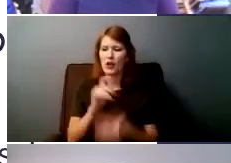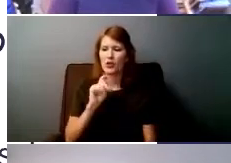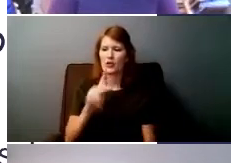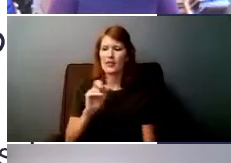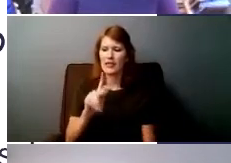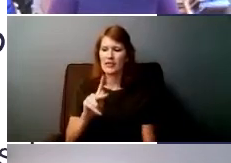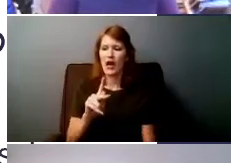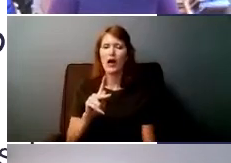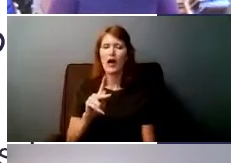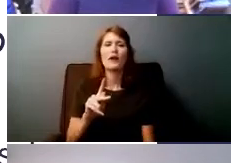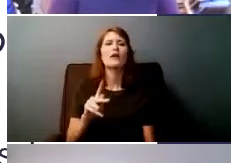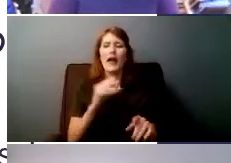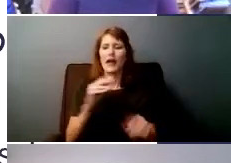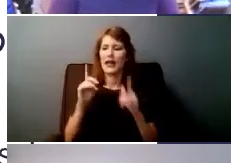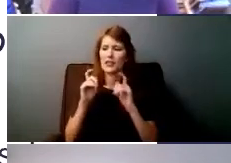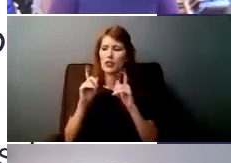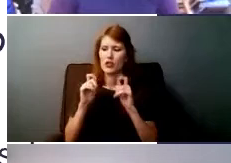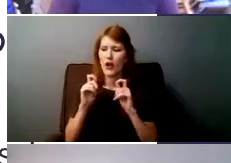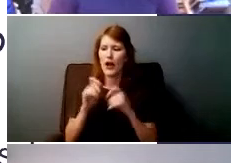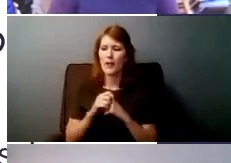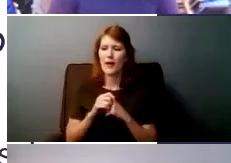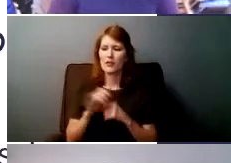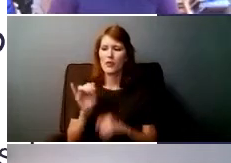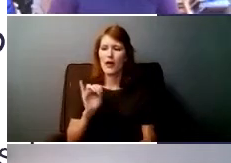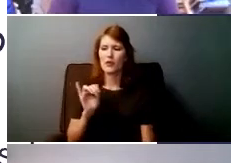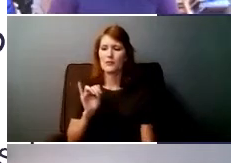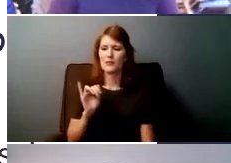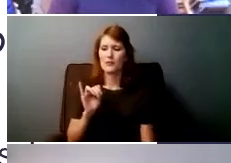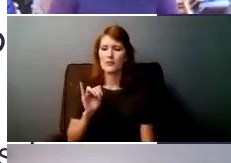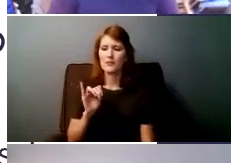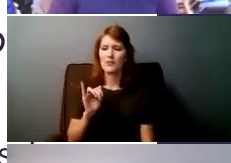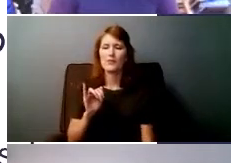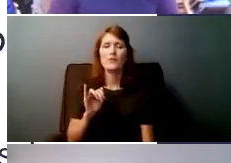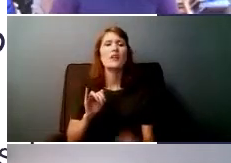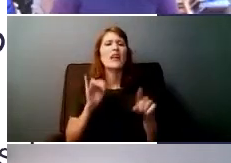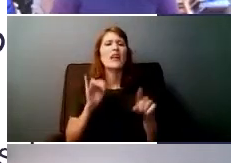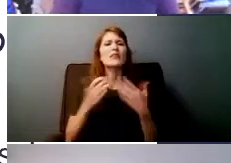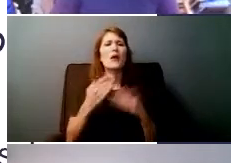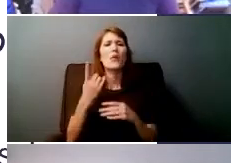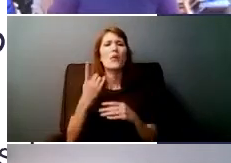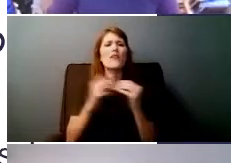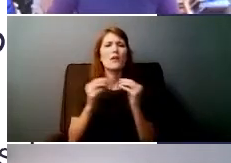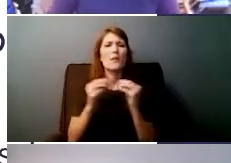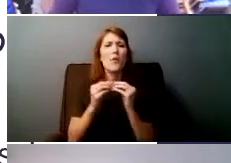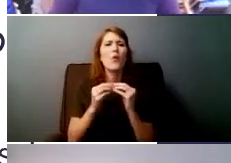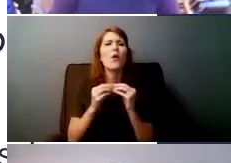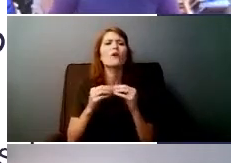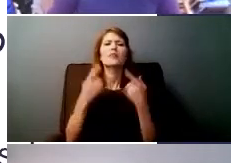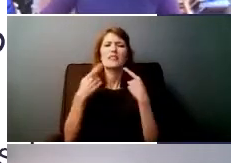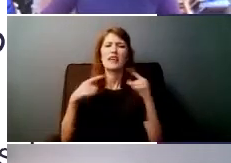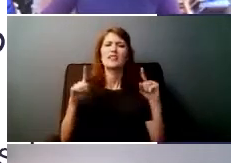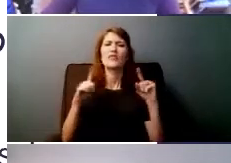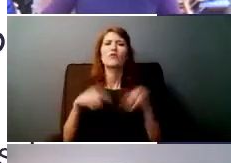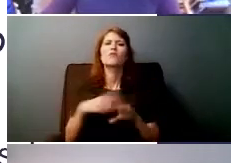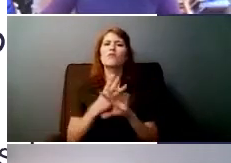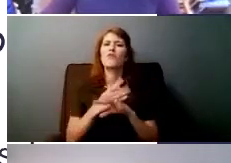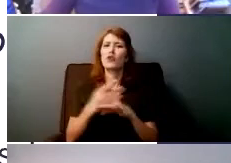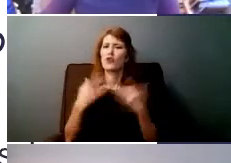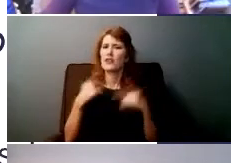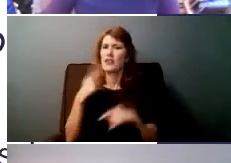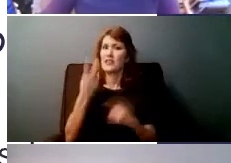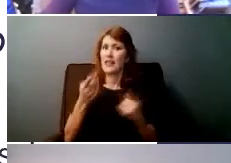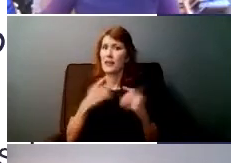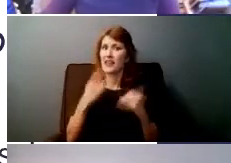posts. And I would say that this is probably one of the more successful virtual events that I've seen come out this year.